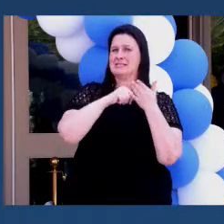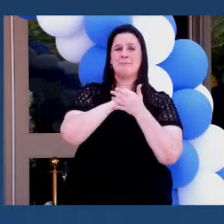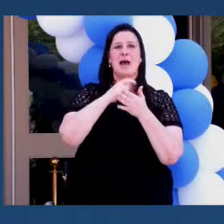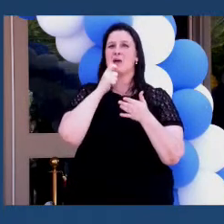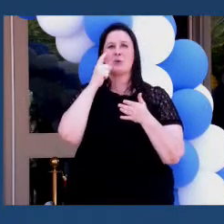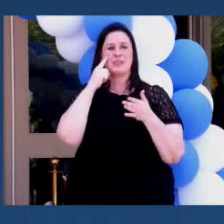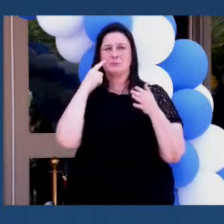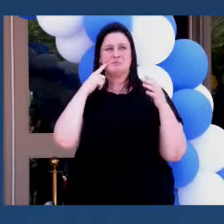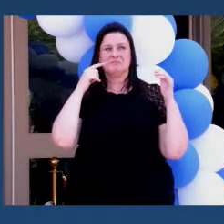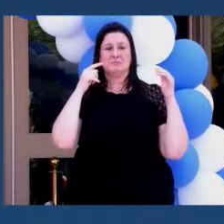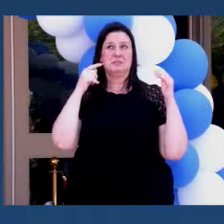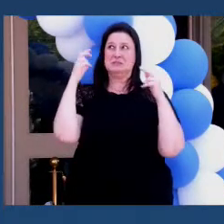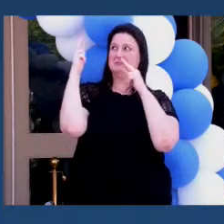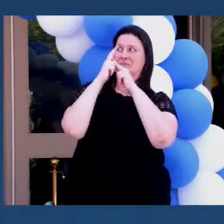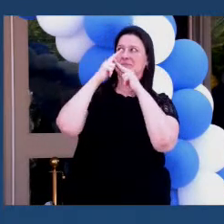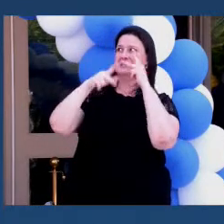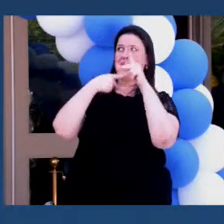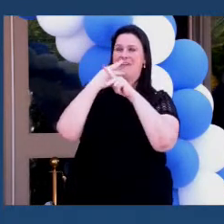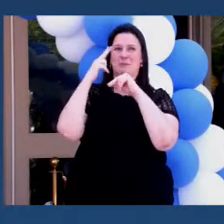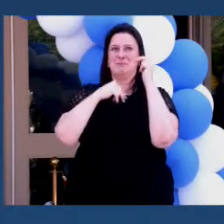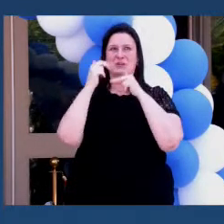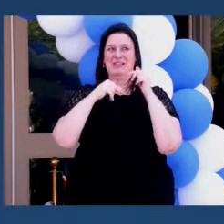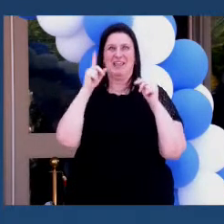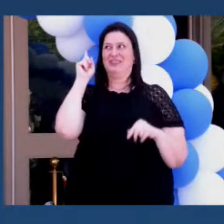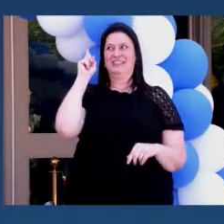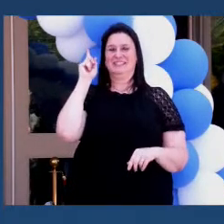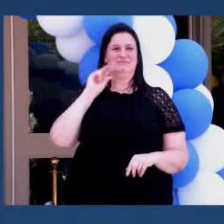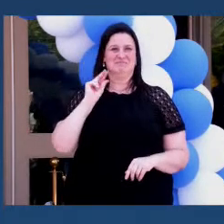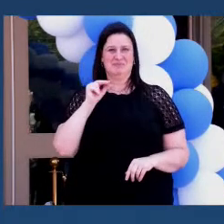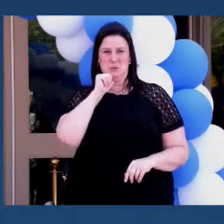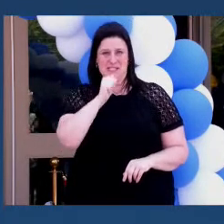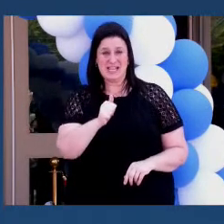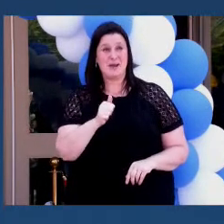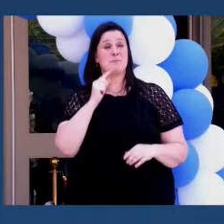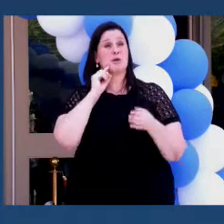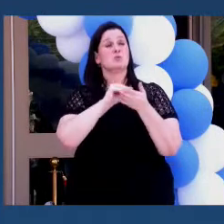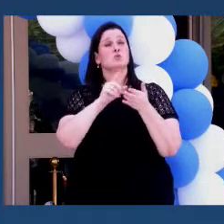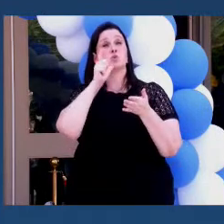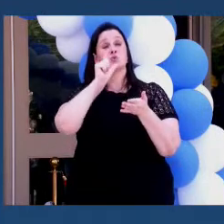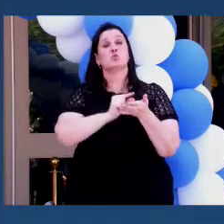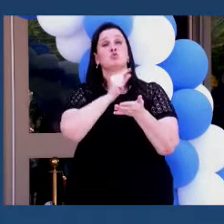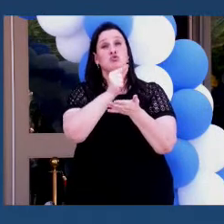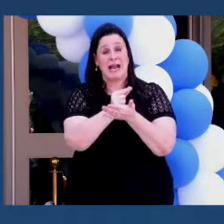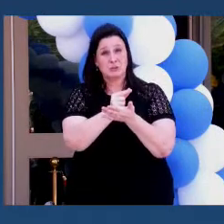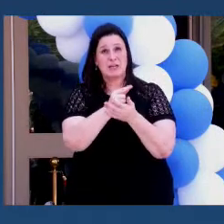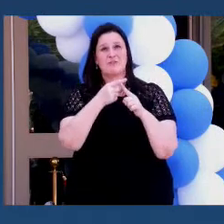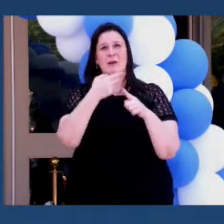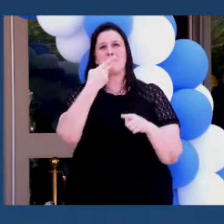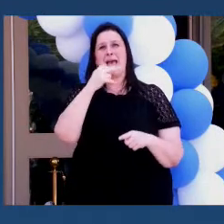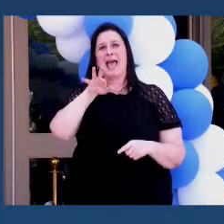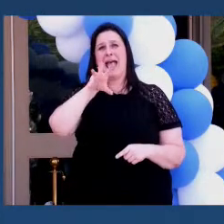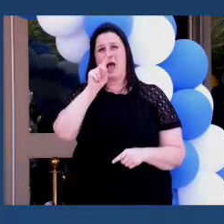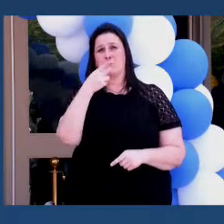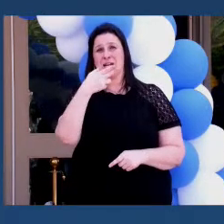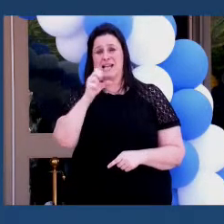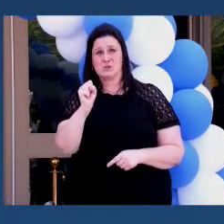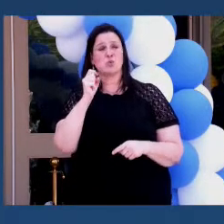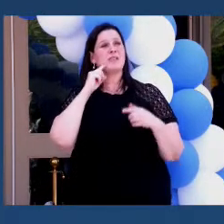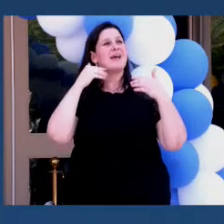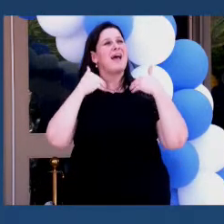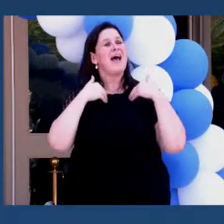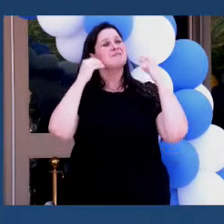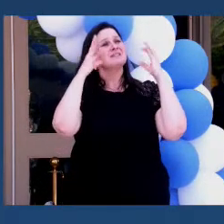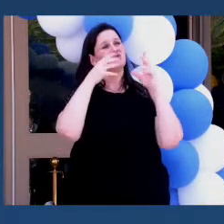like it is now, like this building. But those students who graduated from Howard High, they had teachers